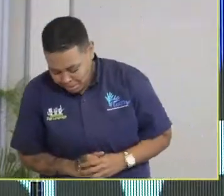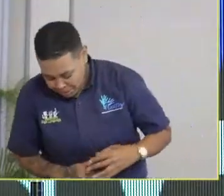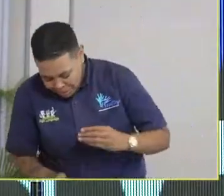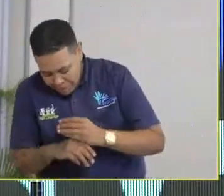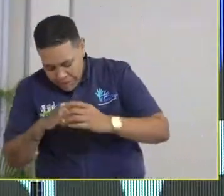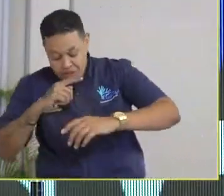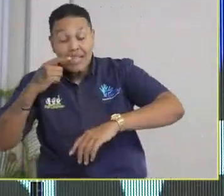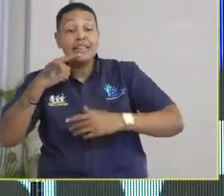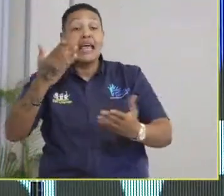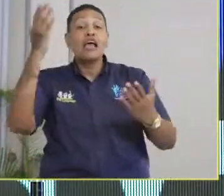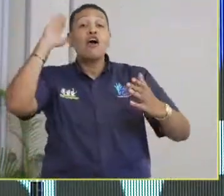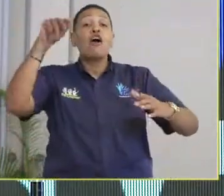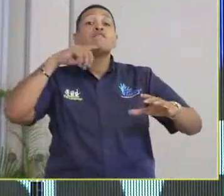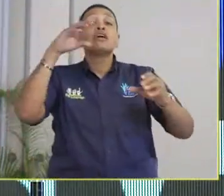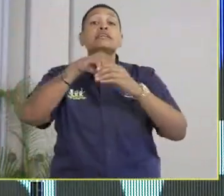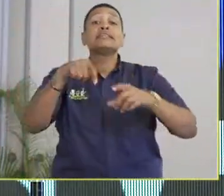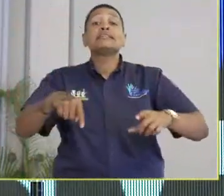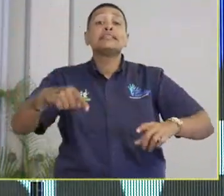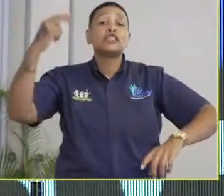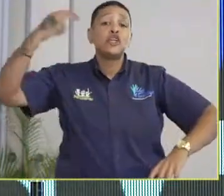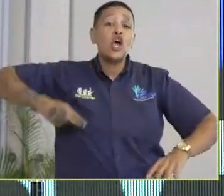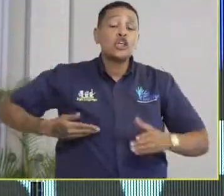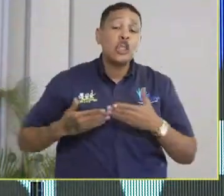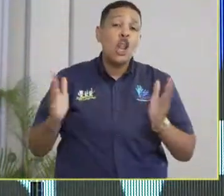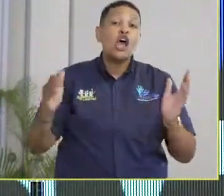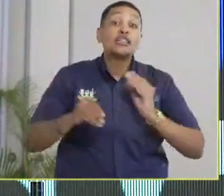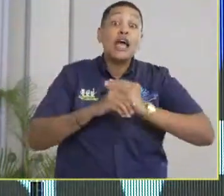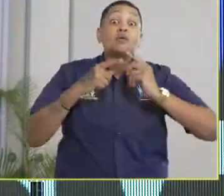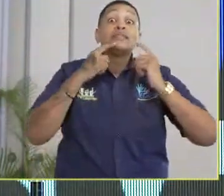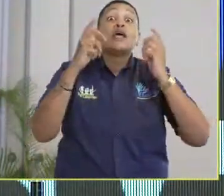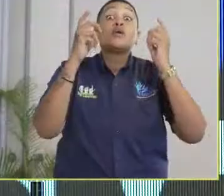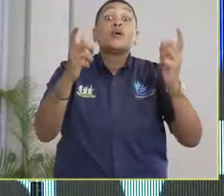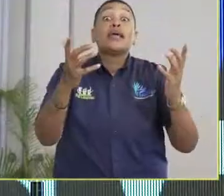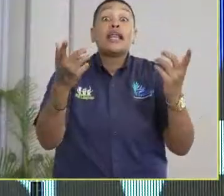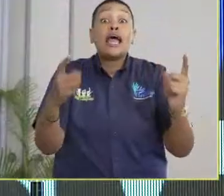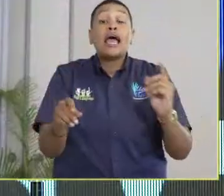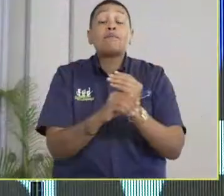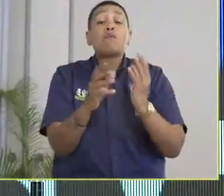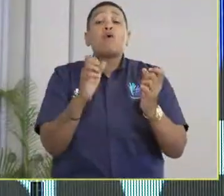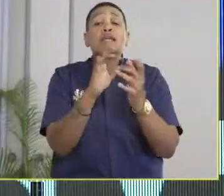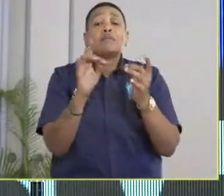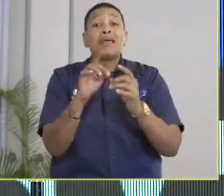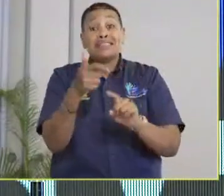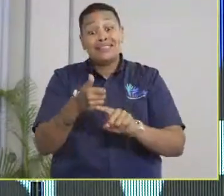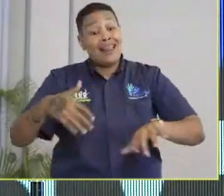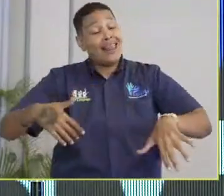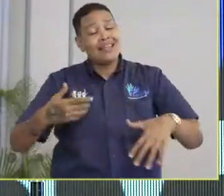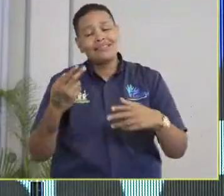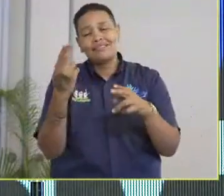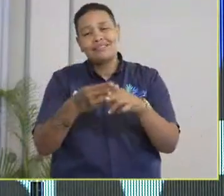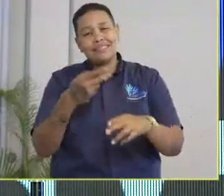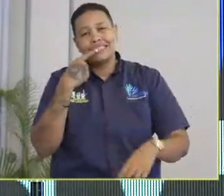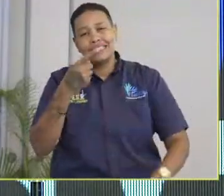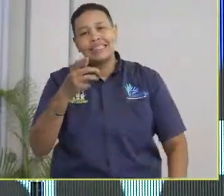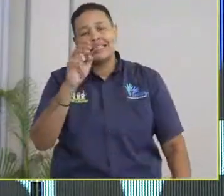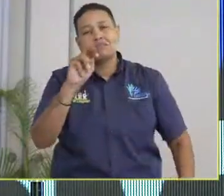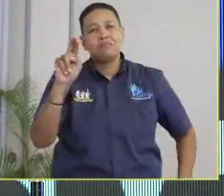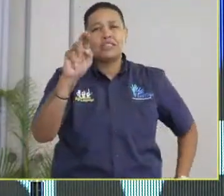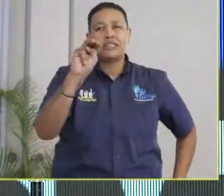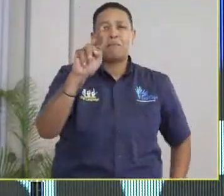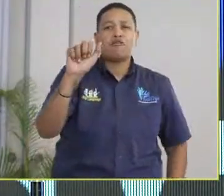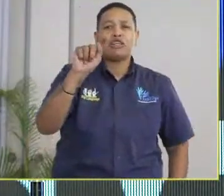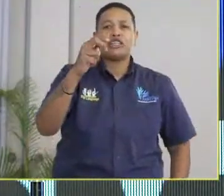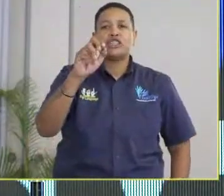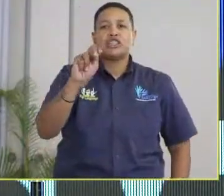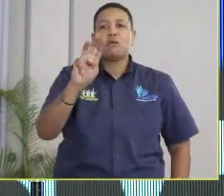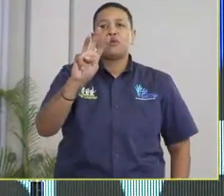Thank you all for being here, a part of this historic launch. I wanted to say quickly, though, we didn't get to mention her, Miss Maria